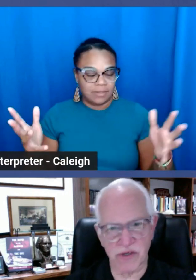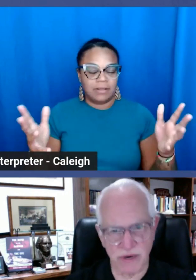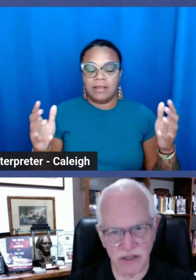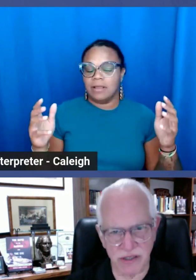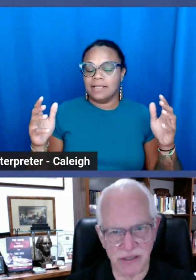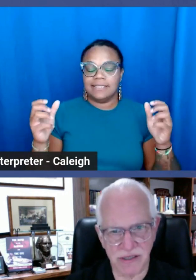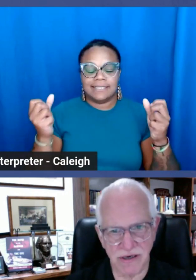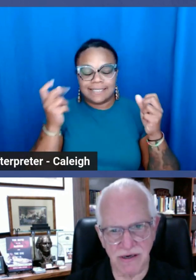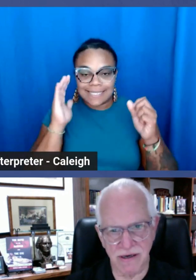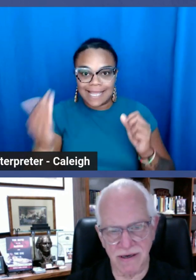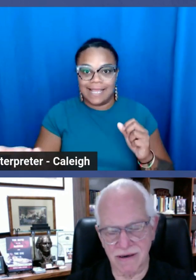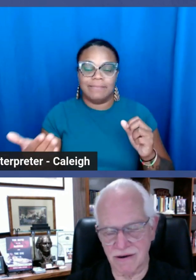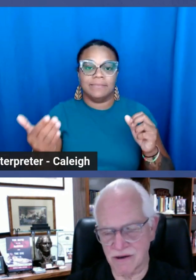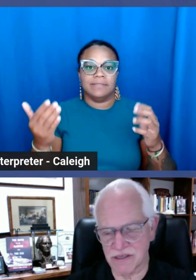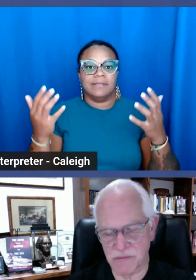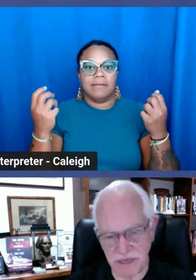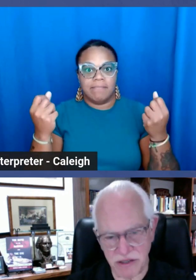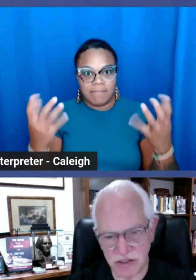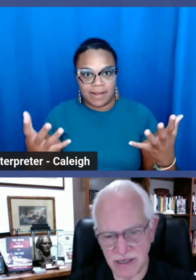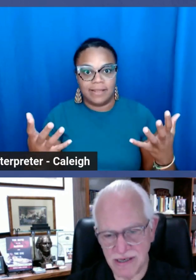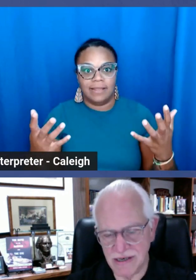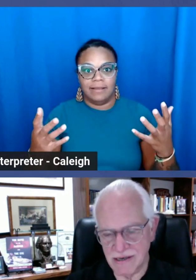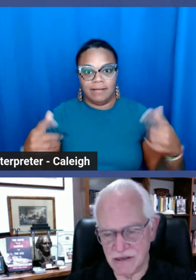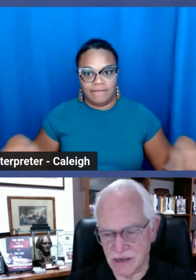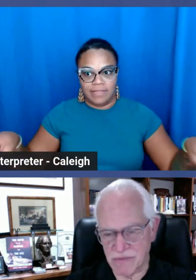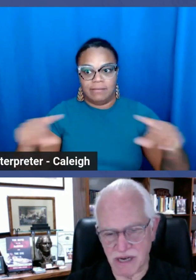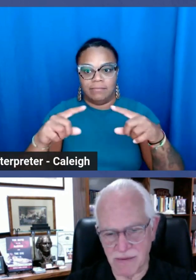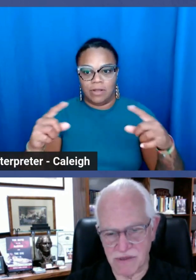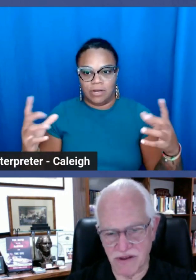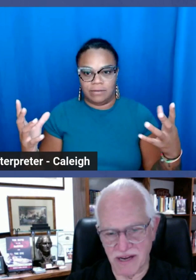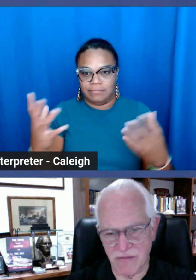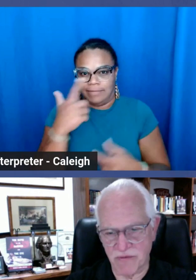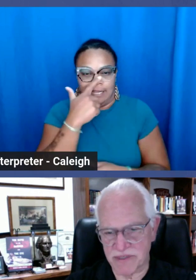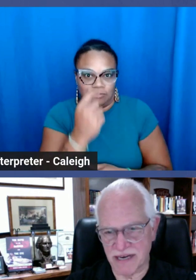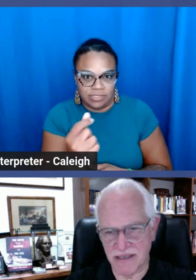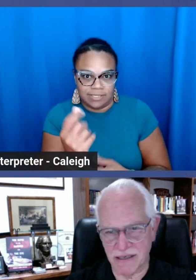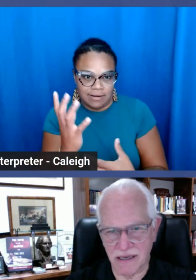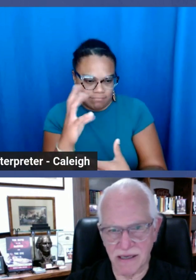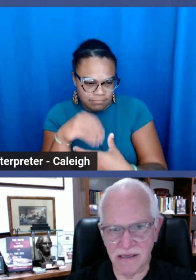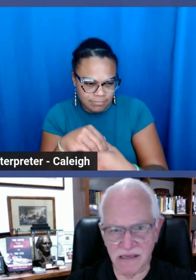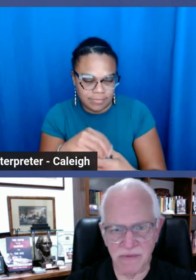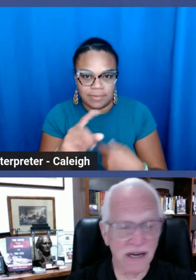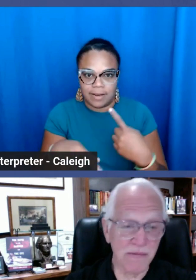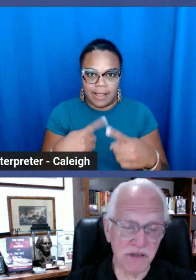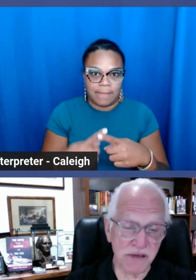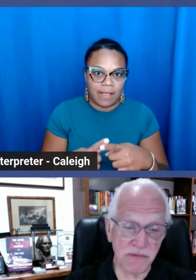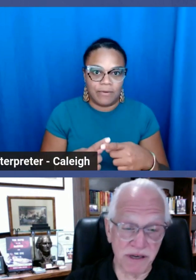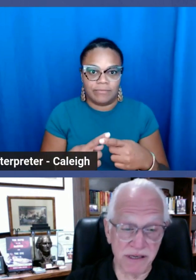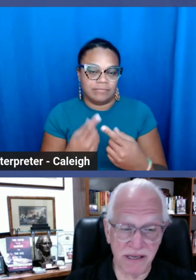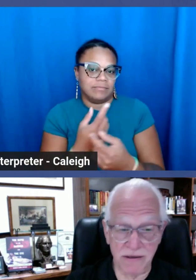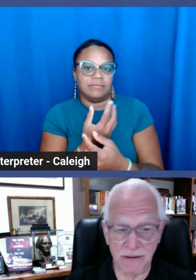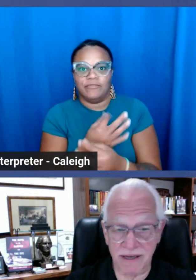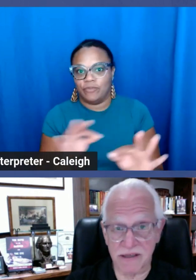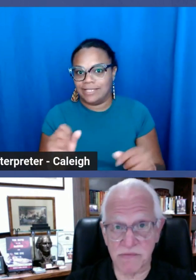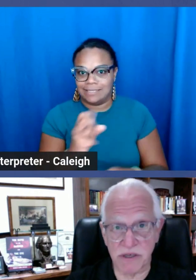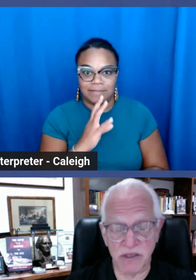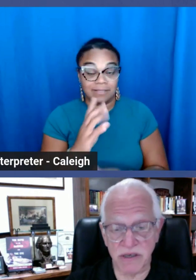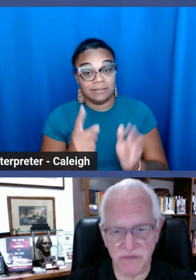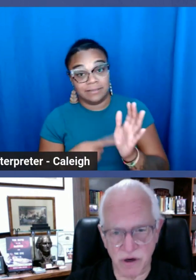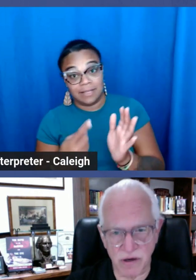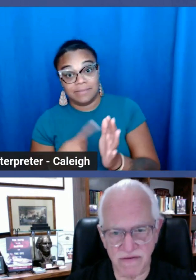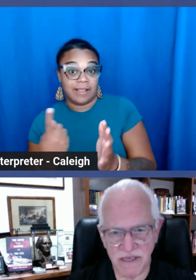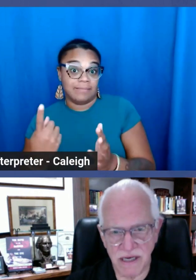of restrictions on speech, sometimes in the name of protecting kids, sometimes just because they don't like the